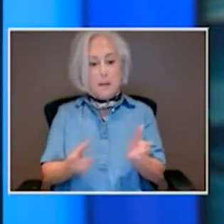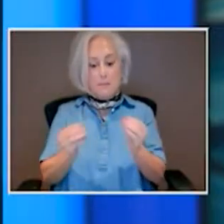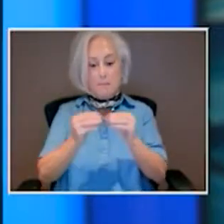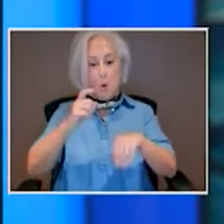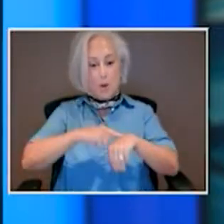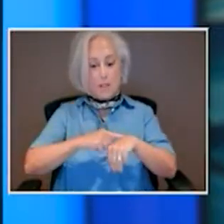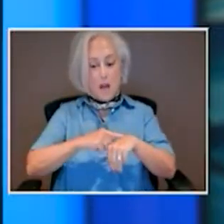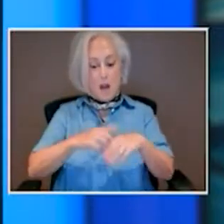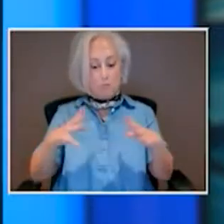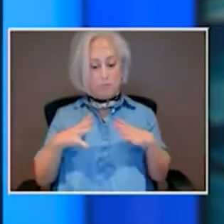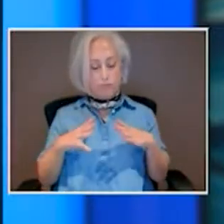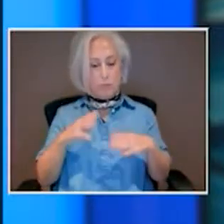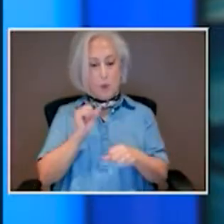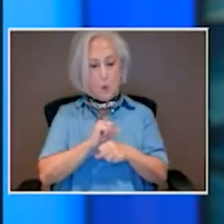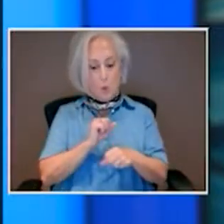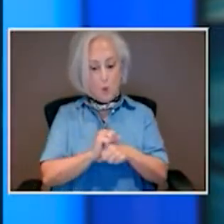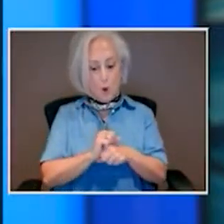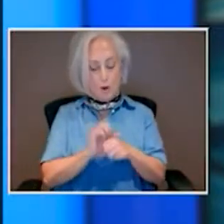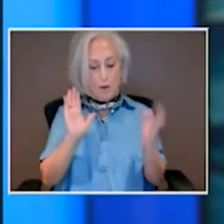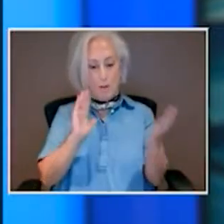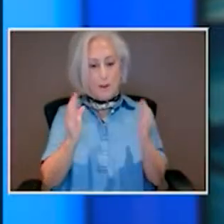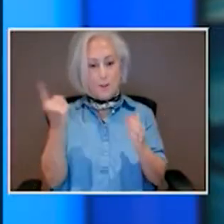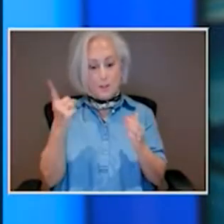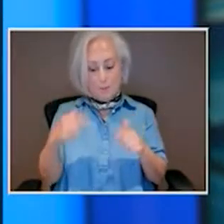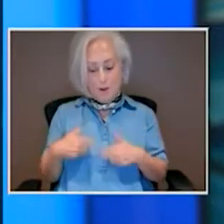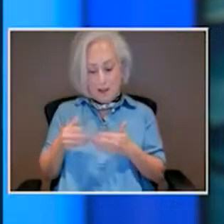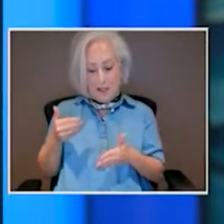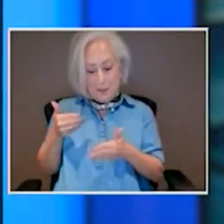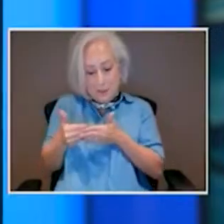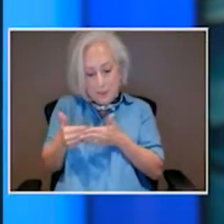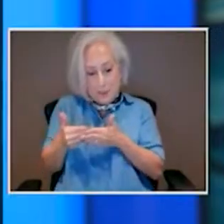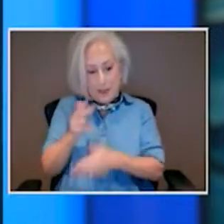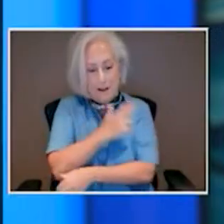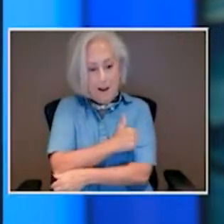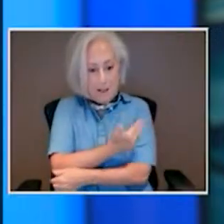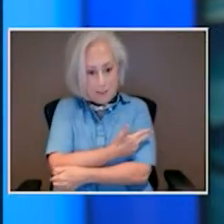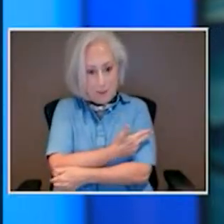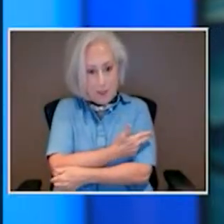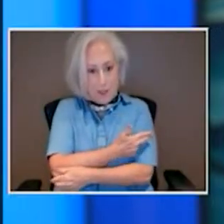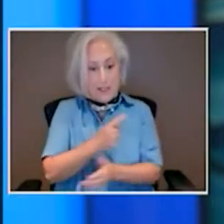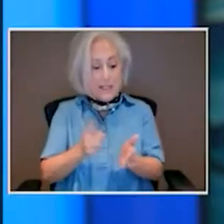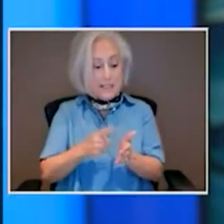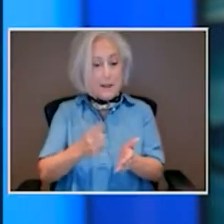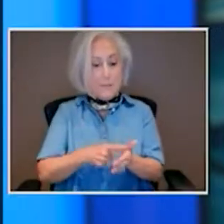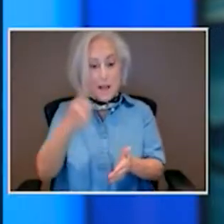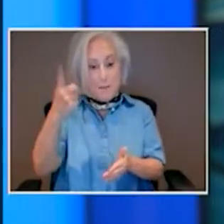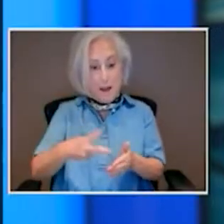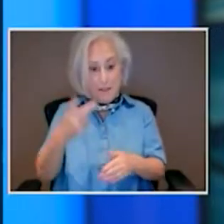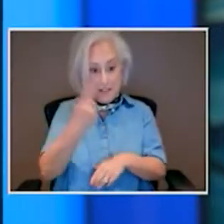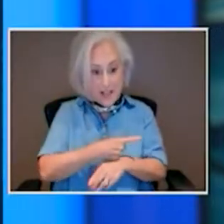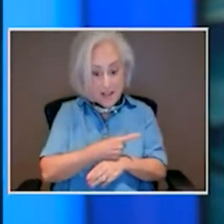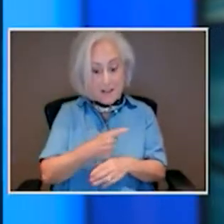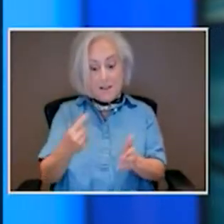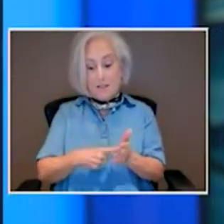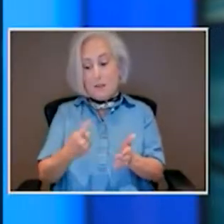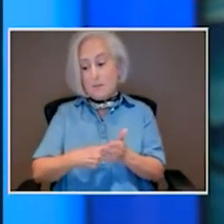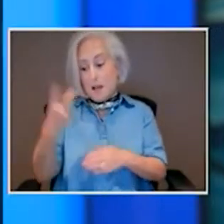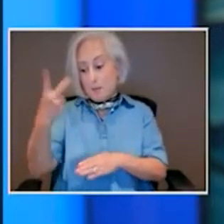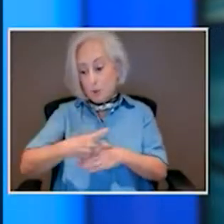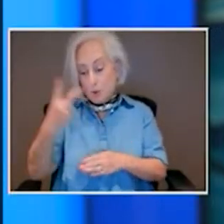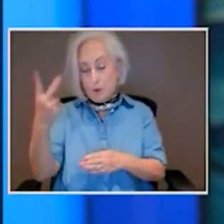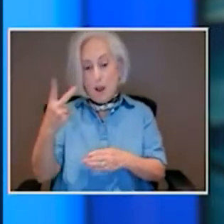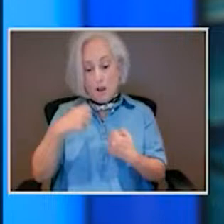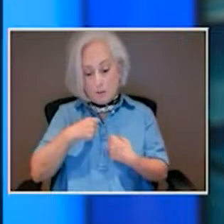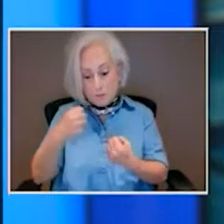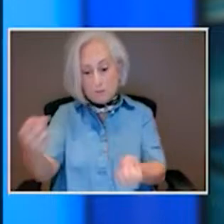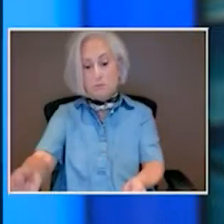metropolitan area that can still work a half a day and come see us, right? Like it's at least a day, sometimes 2 days, depending on that distance. So how can we help with